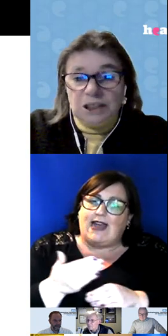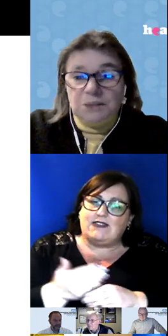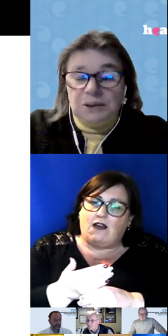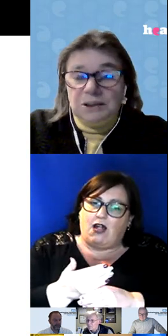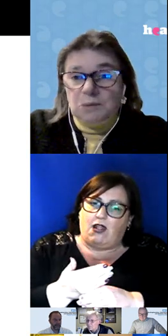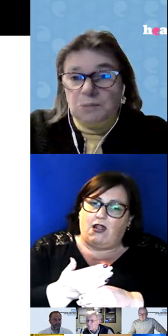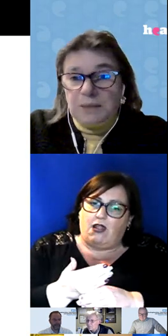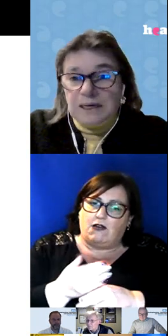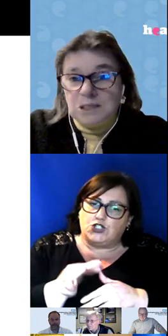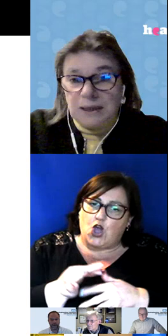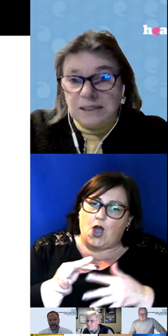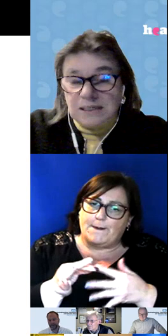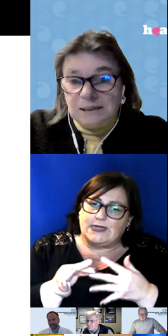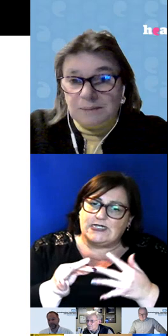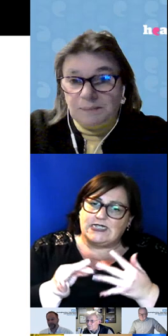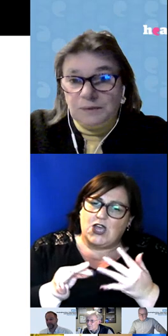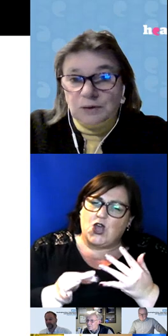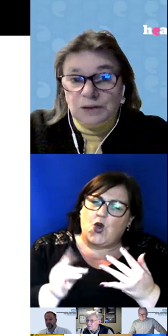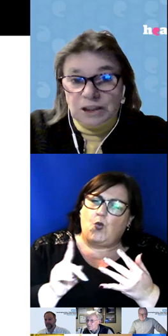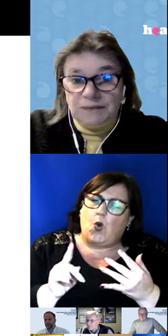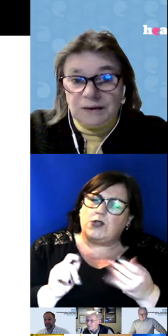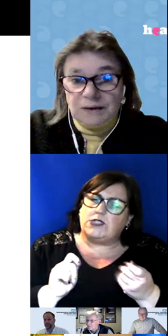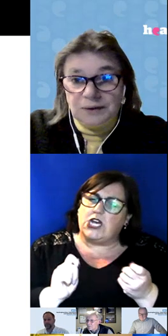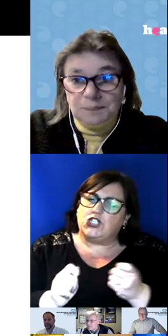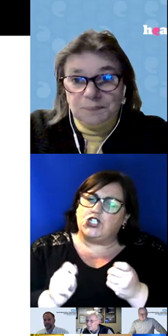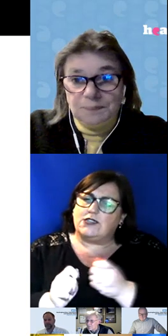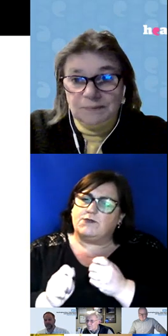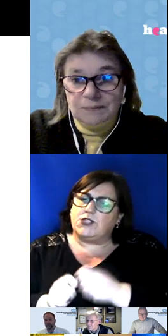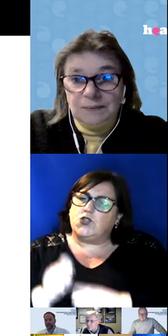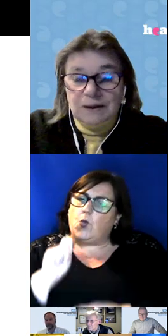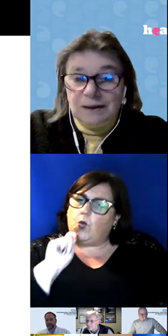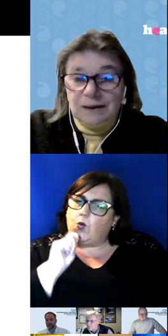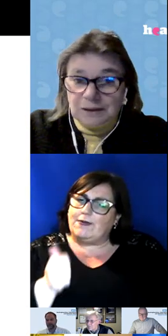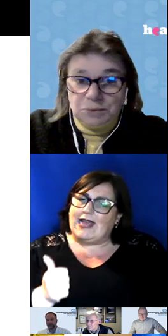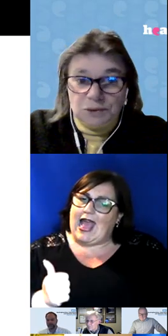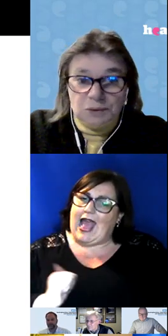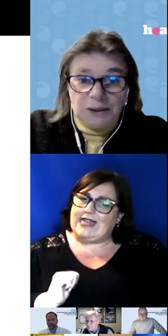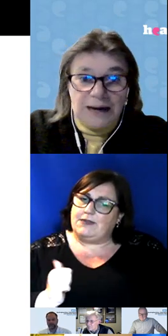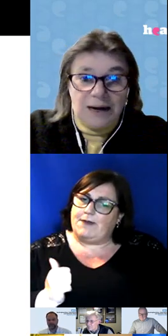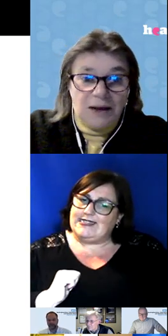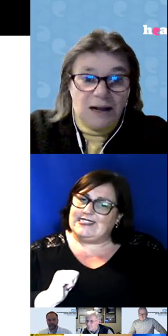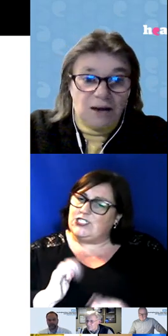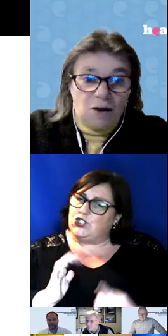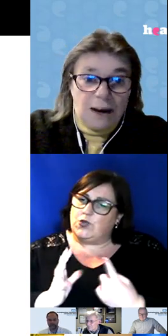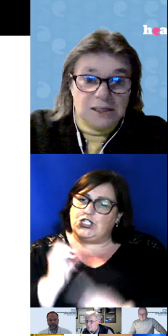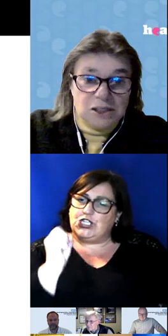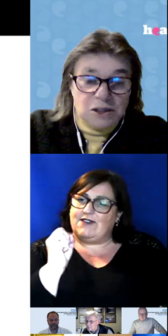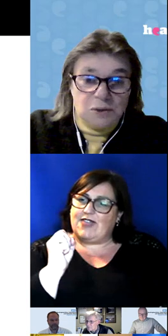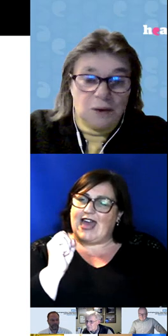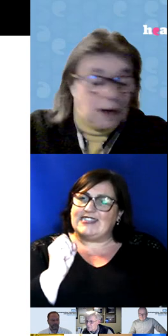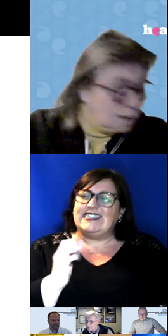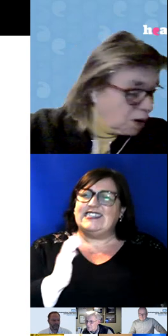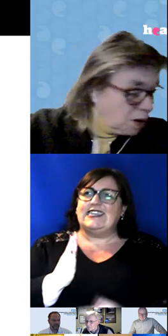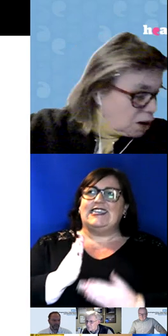What adjustments would be expected to achieve those? That's a broad one again. I think I'll go back